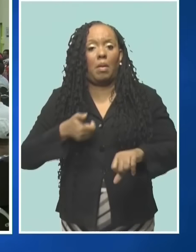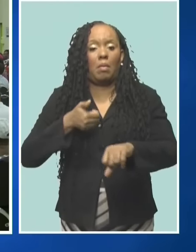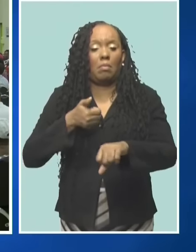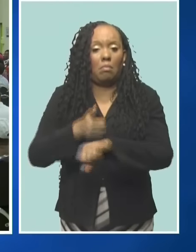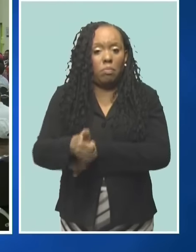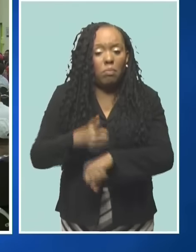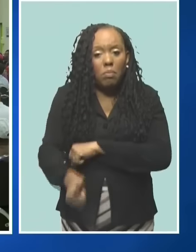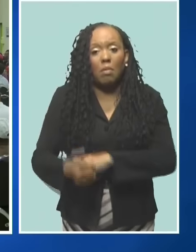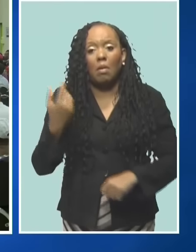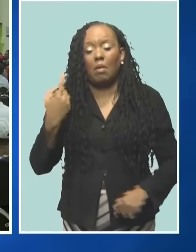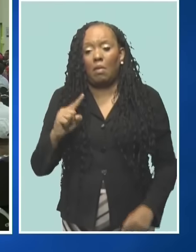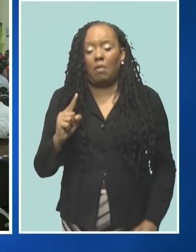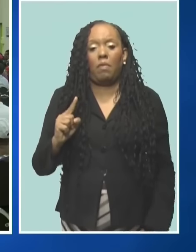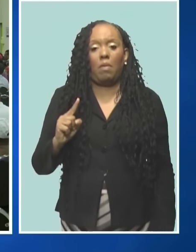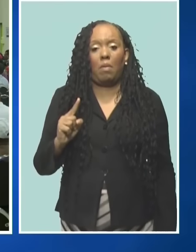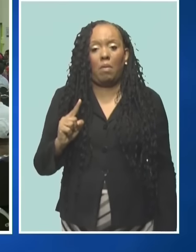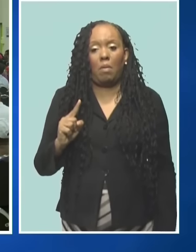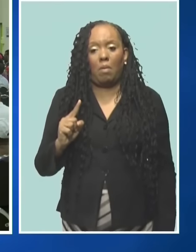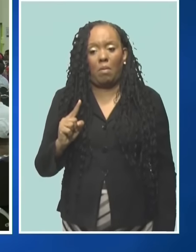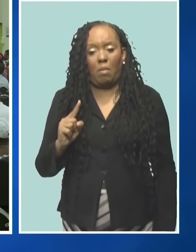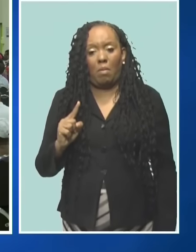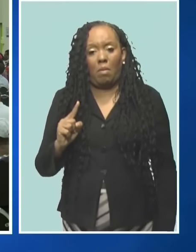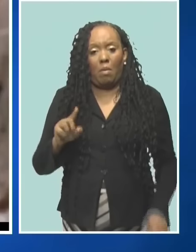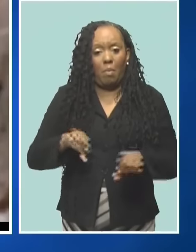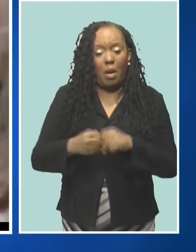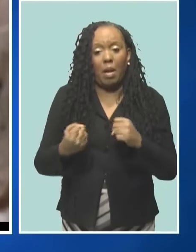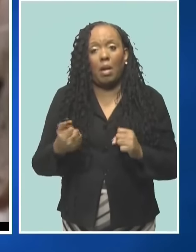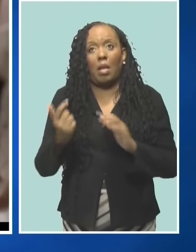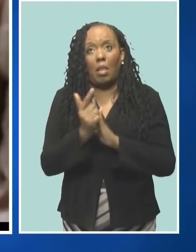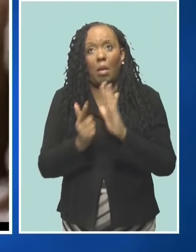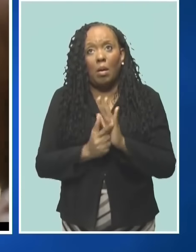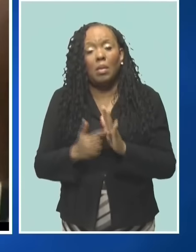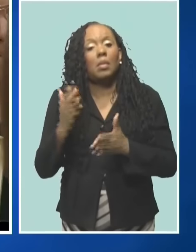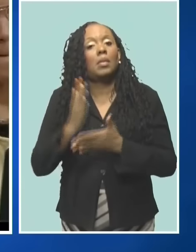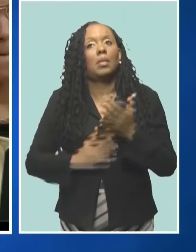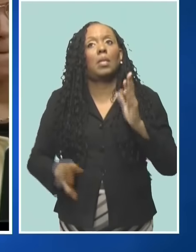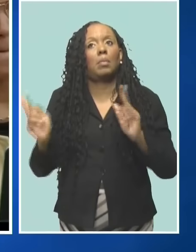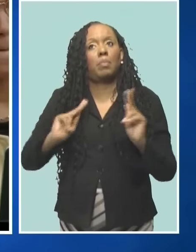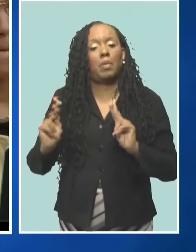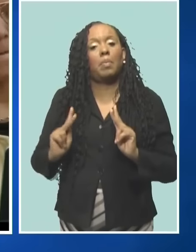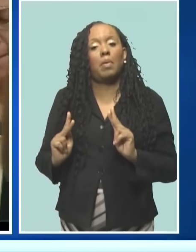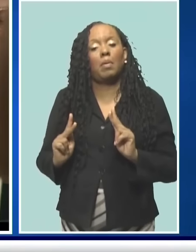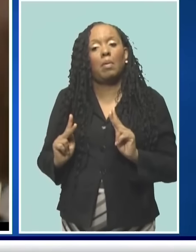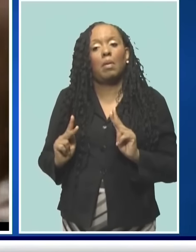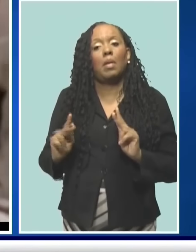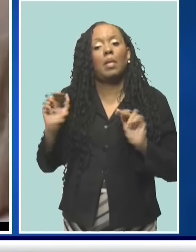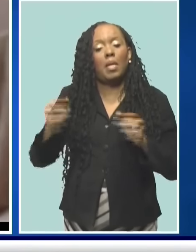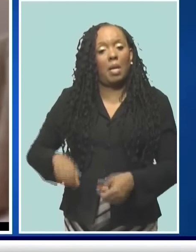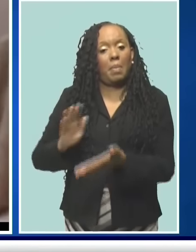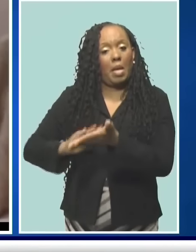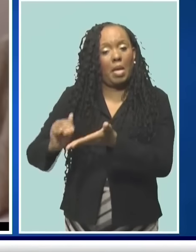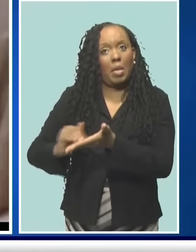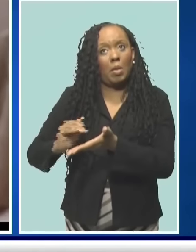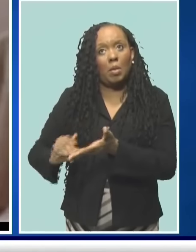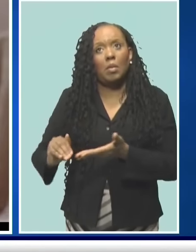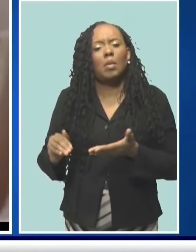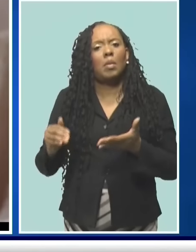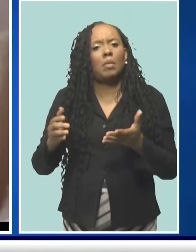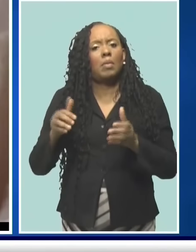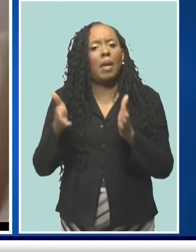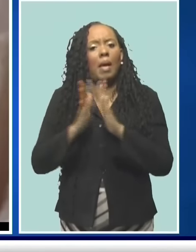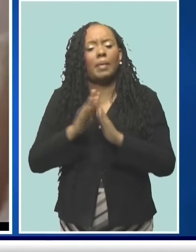can be expunged under our law. Yes. And we've asked the AG to review them again and see where we are with some of those, because I think that there